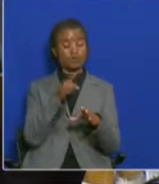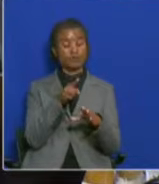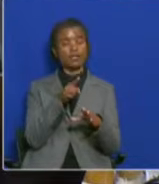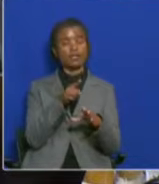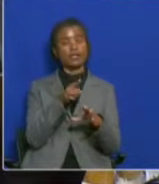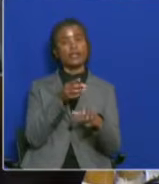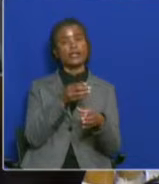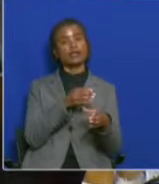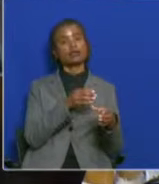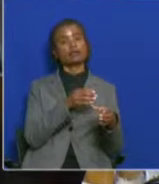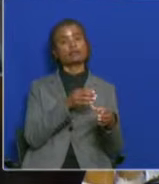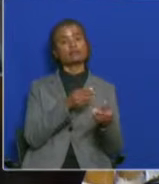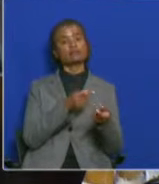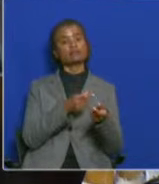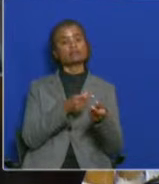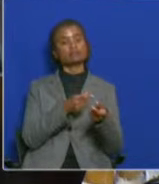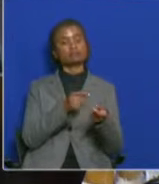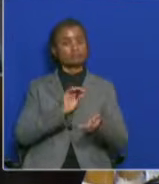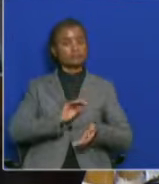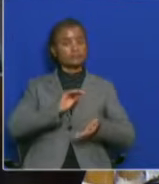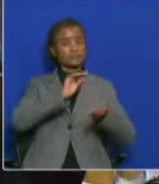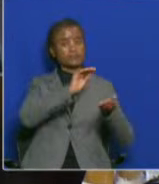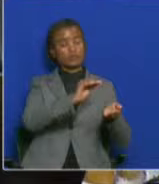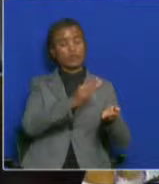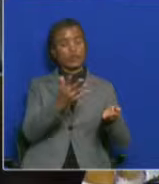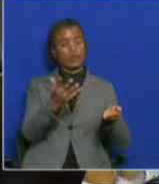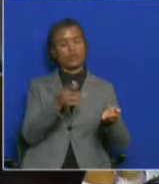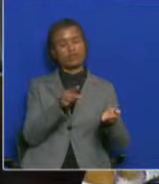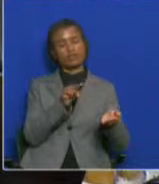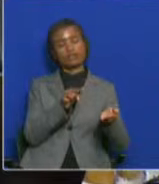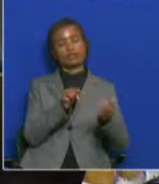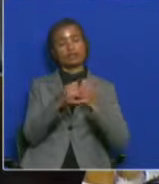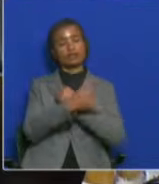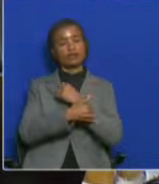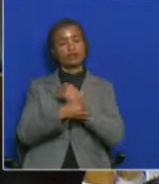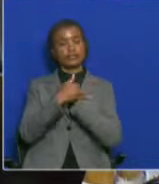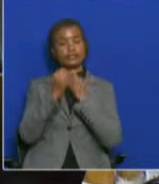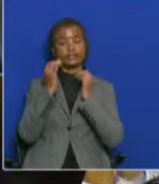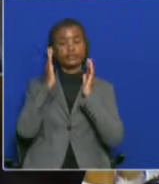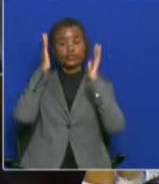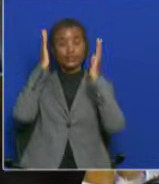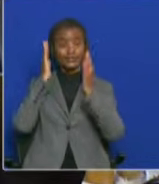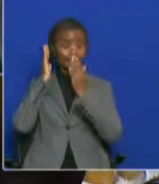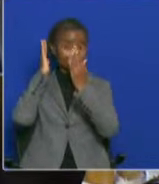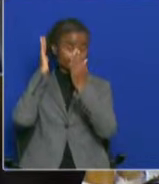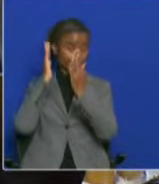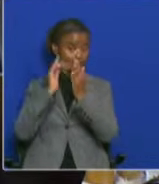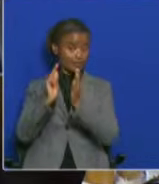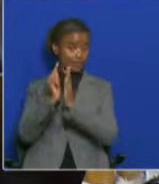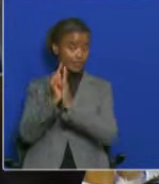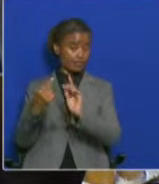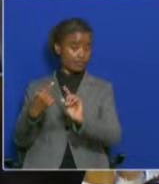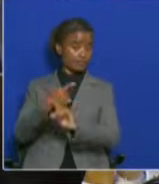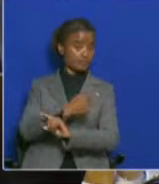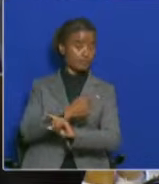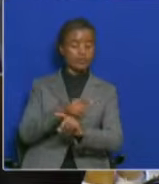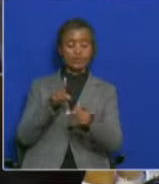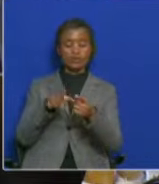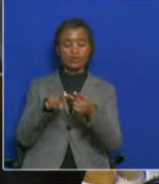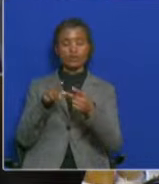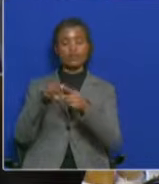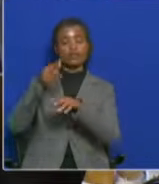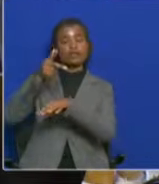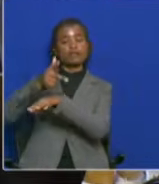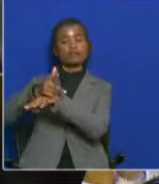Swaziland pretext. There's admissions of unlawful surveillance of SARS